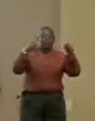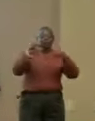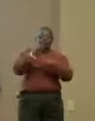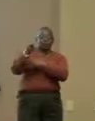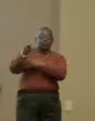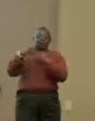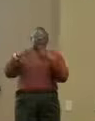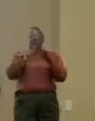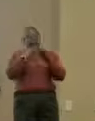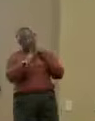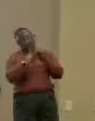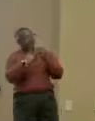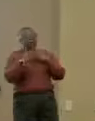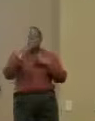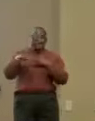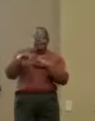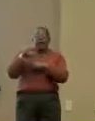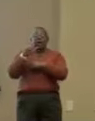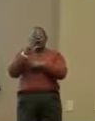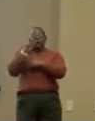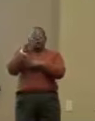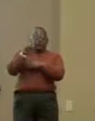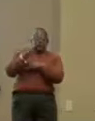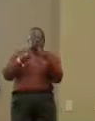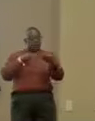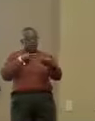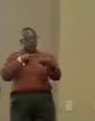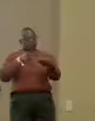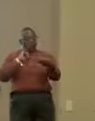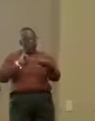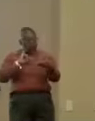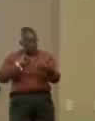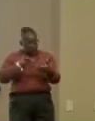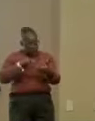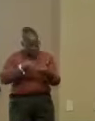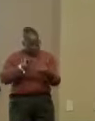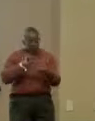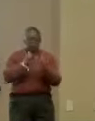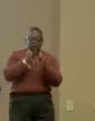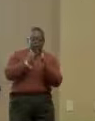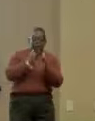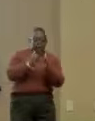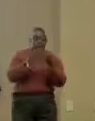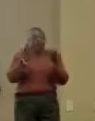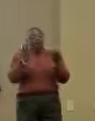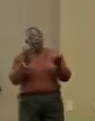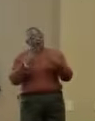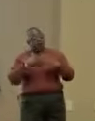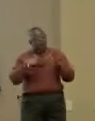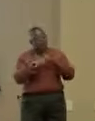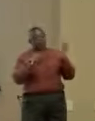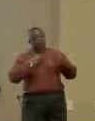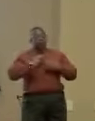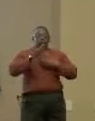ugly of lupus. And I think just visually seeing someone live their diagnosis